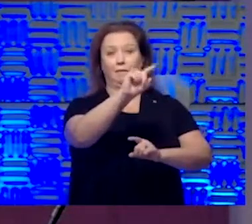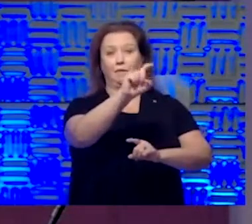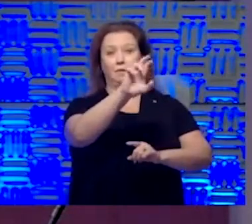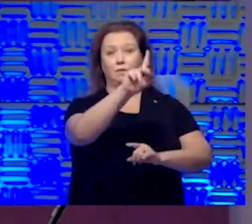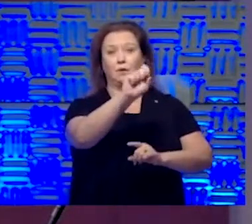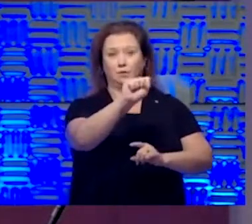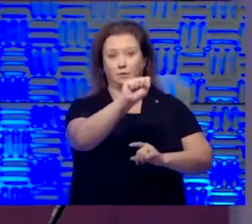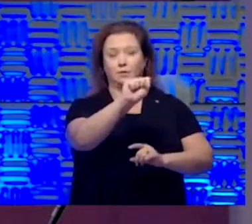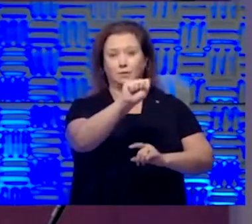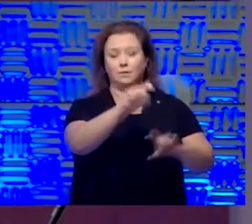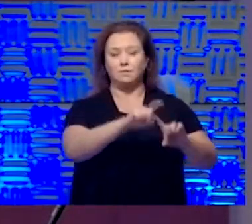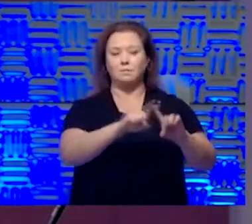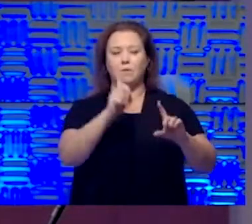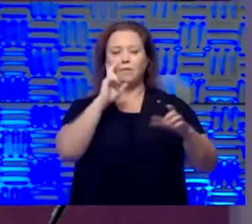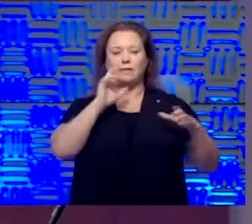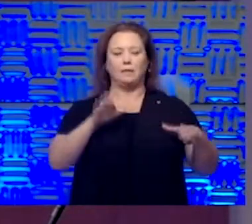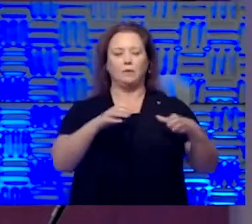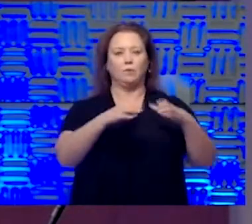be